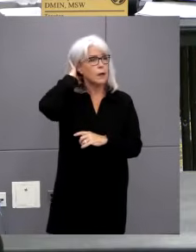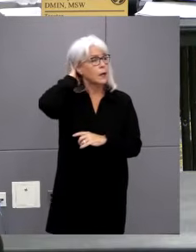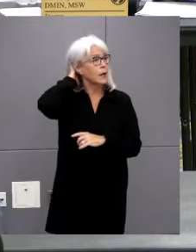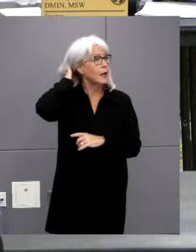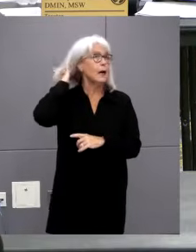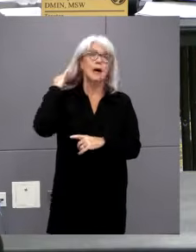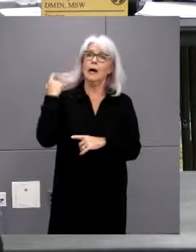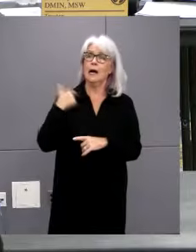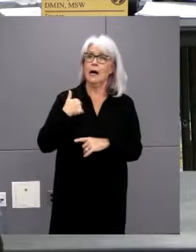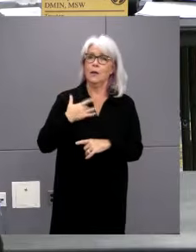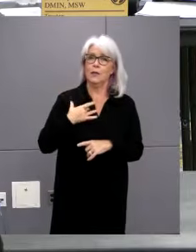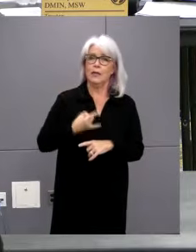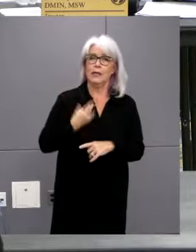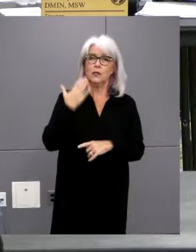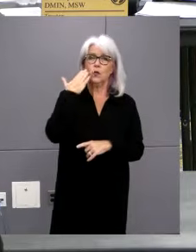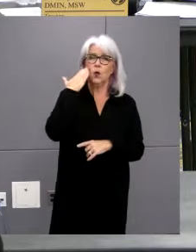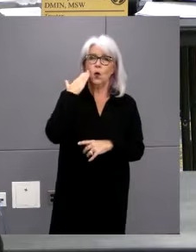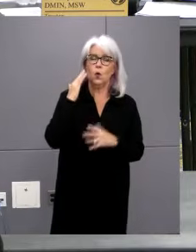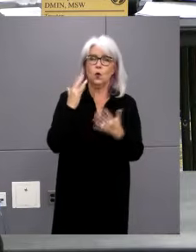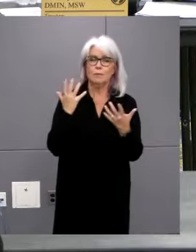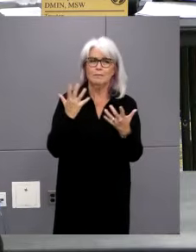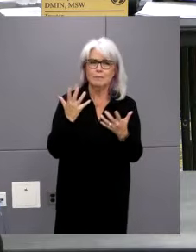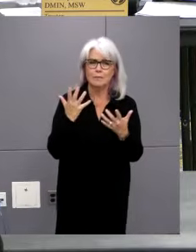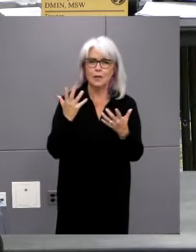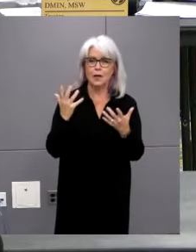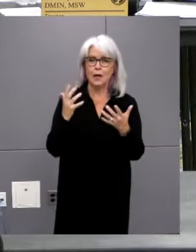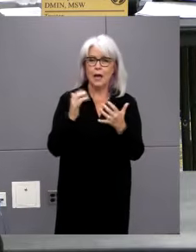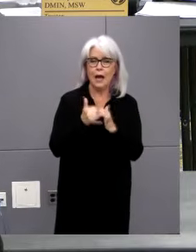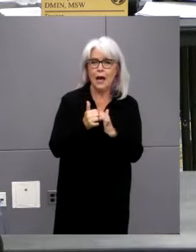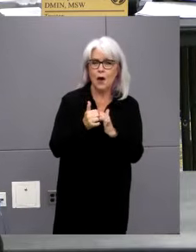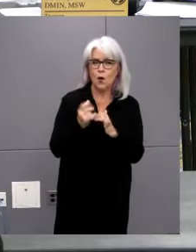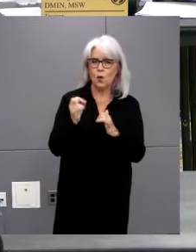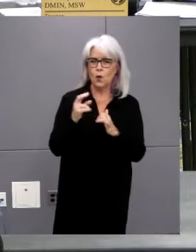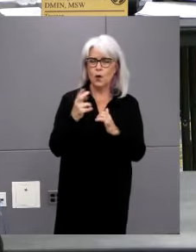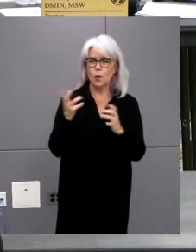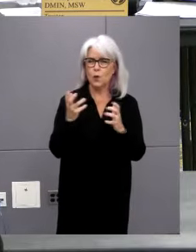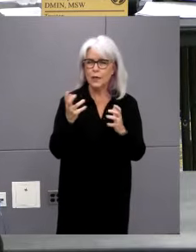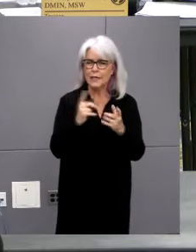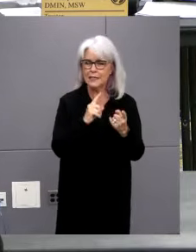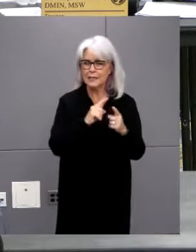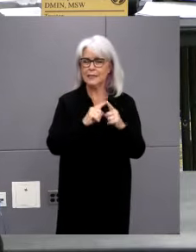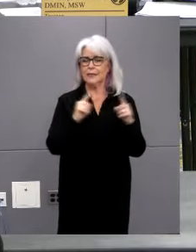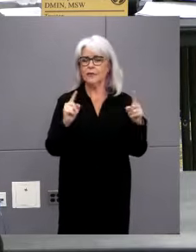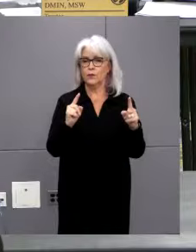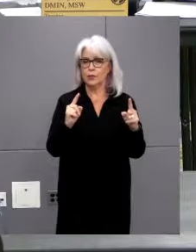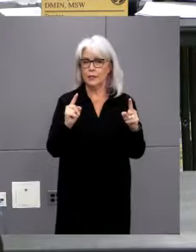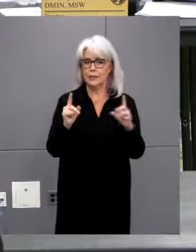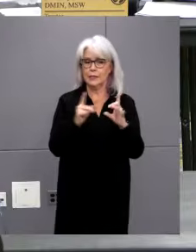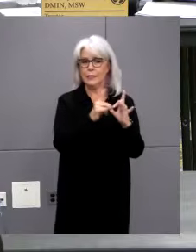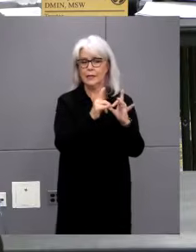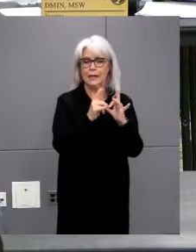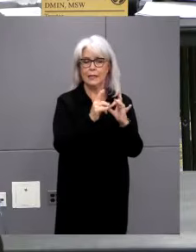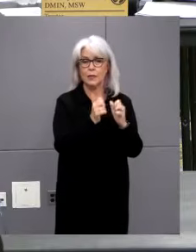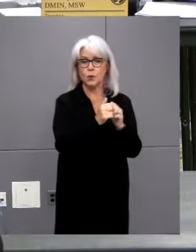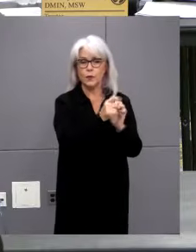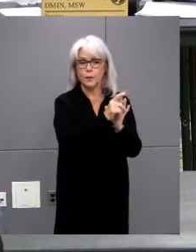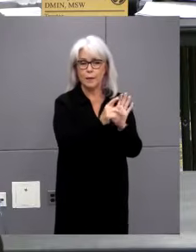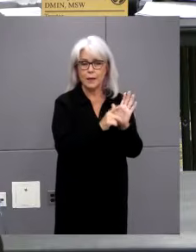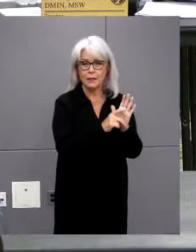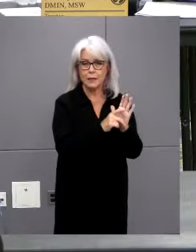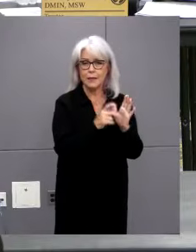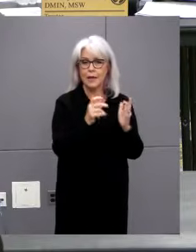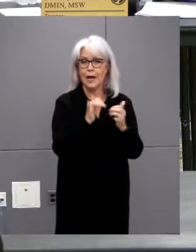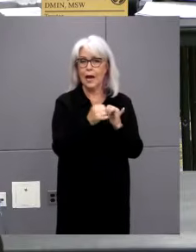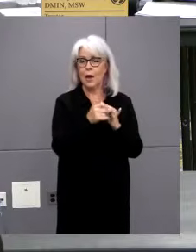know what are we going to do different as it relates to the policy, the way in which we